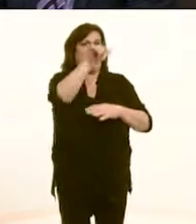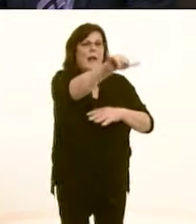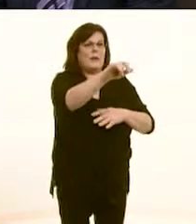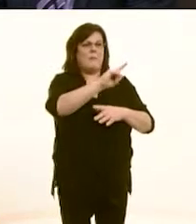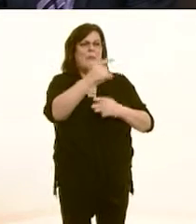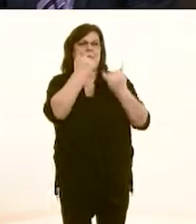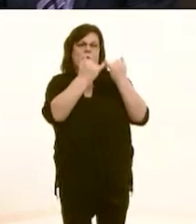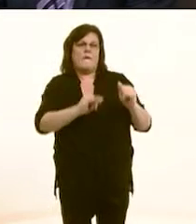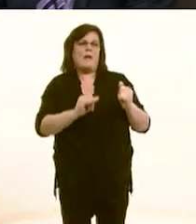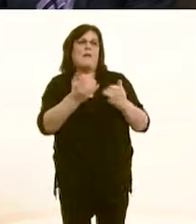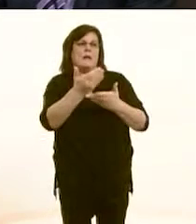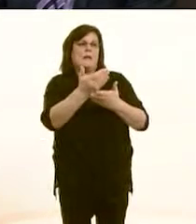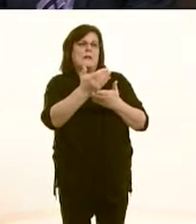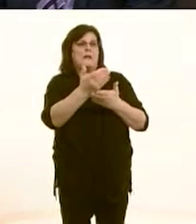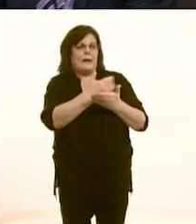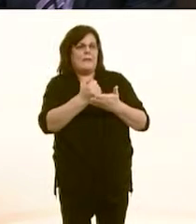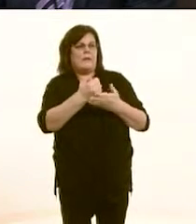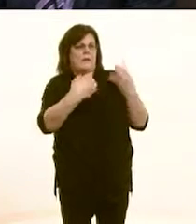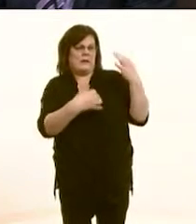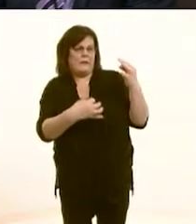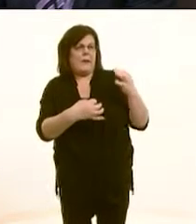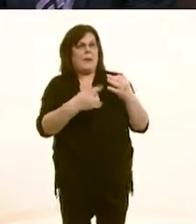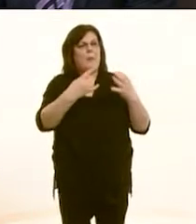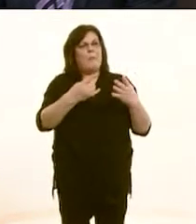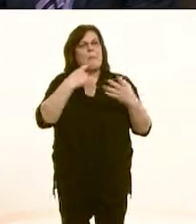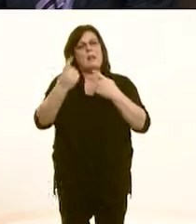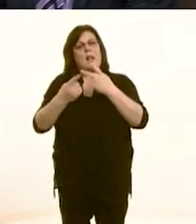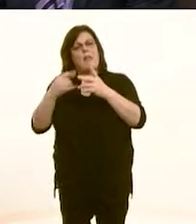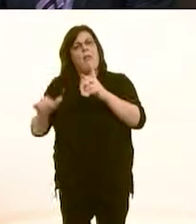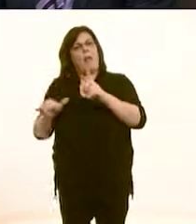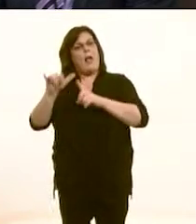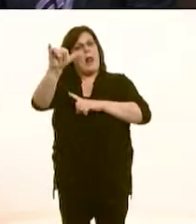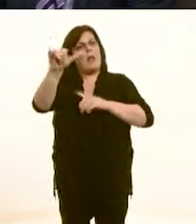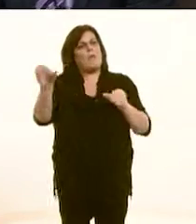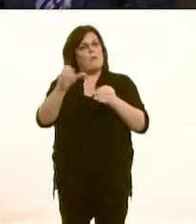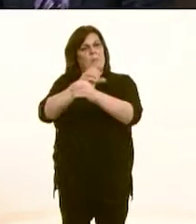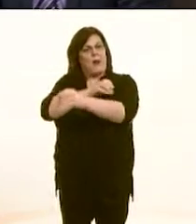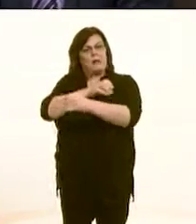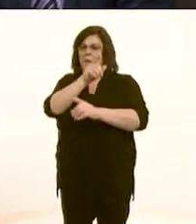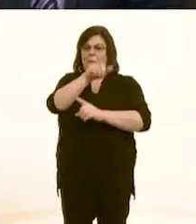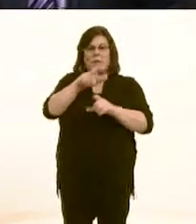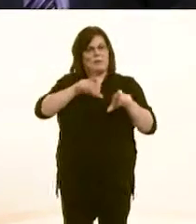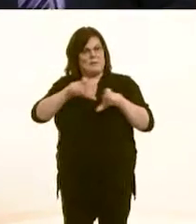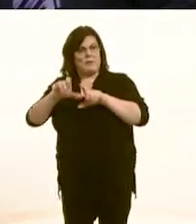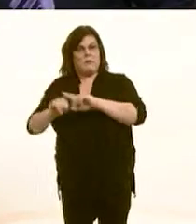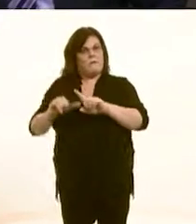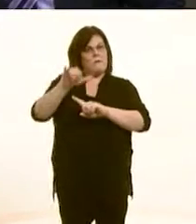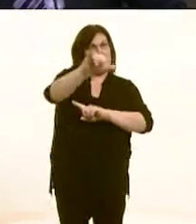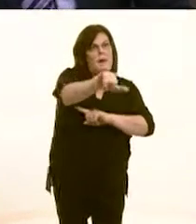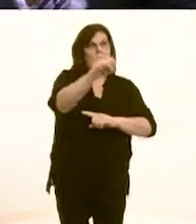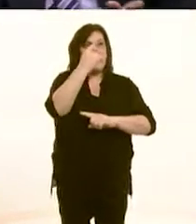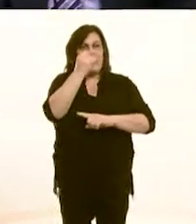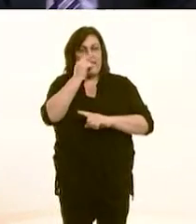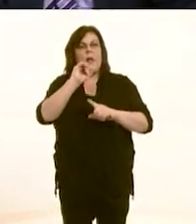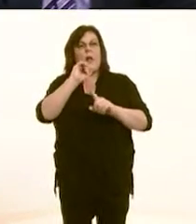the service has been taken over. There's been no disruption to passengers. And, of course, the service will then be re-tendered. It